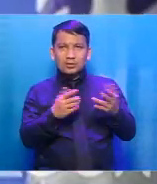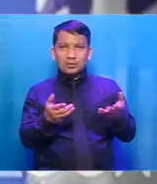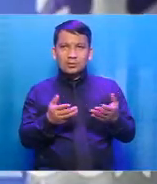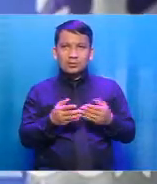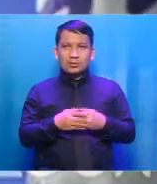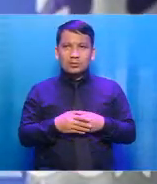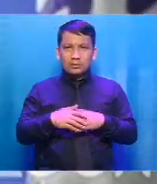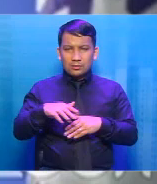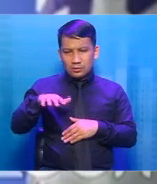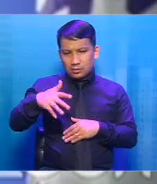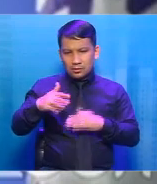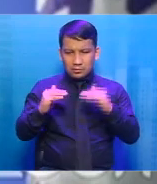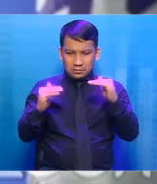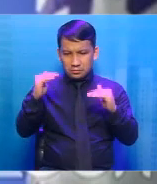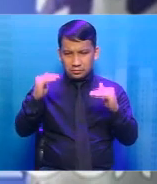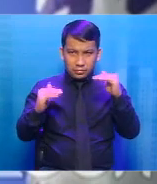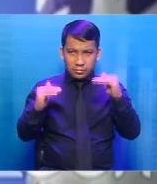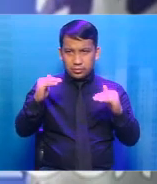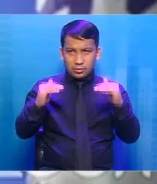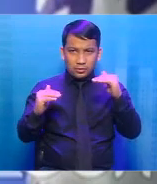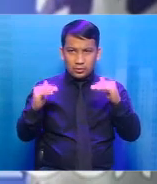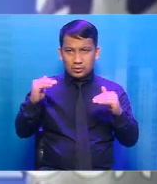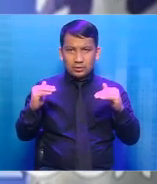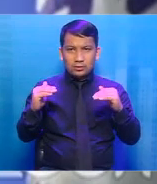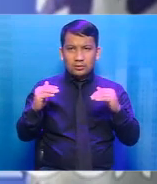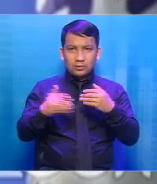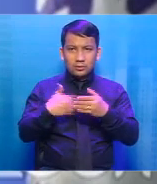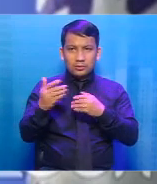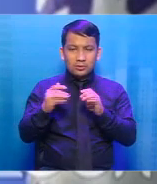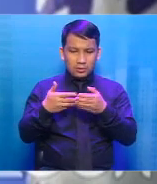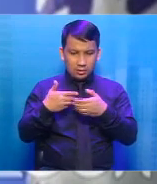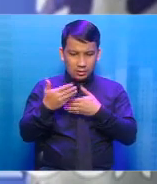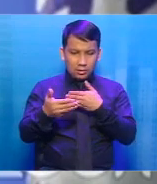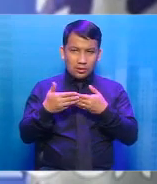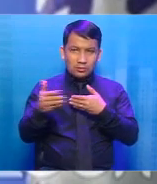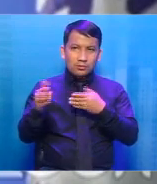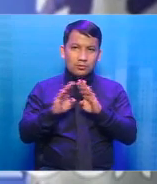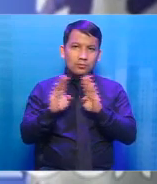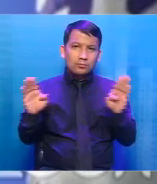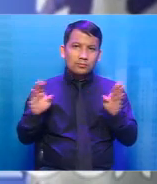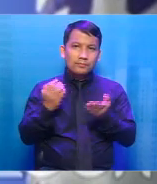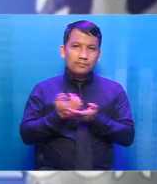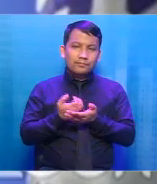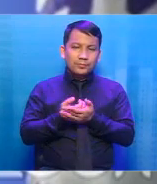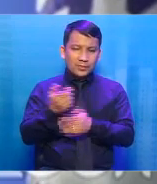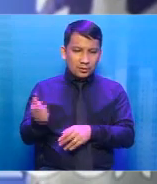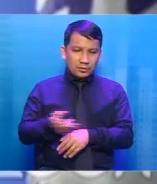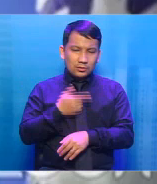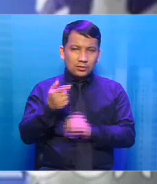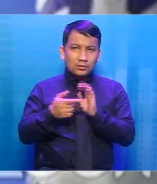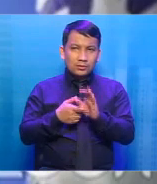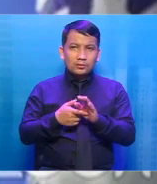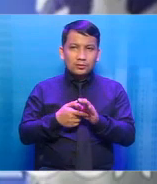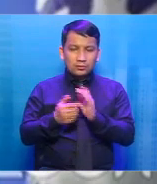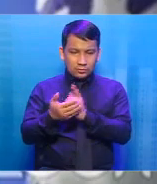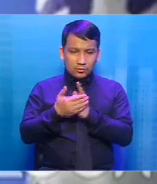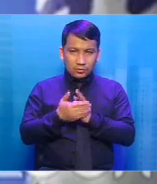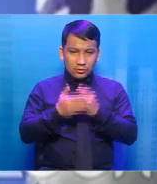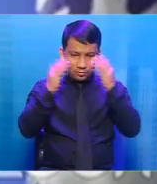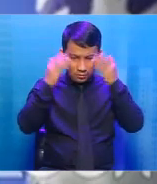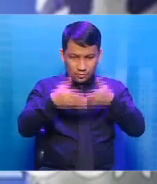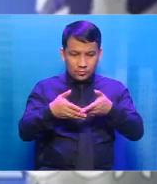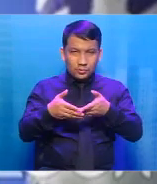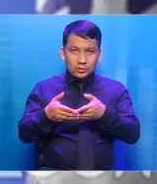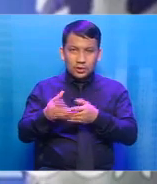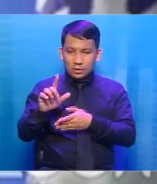careful balance wherein we gradually open the economy, avoid prolonged quarantines, focus rather on